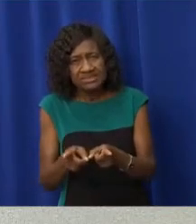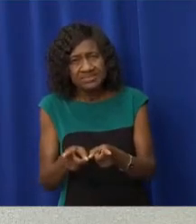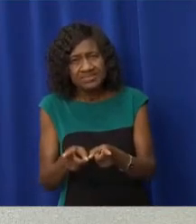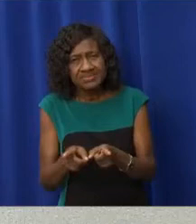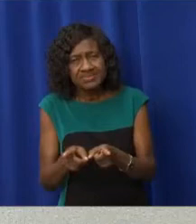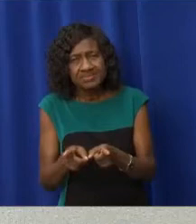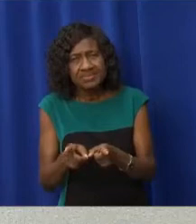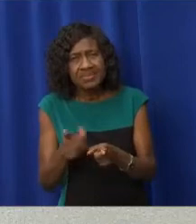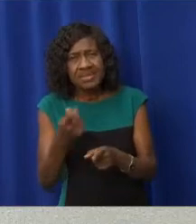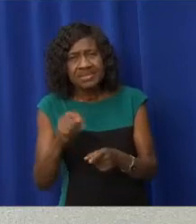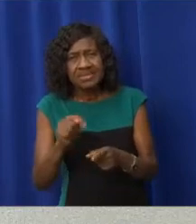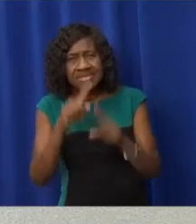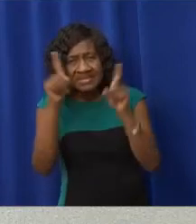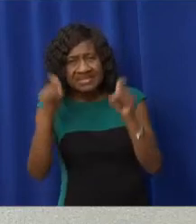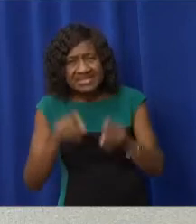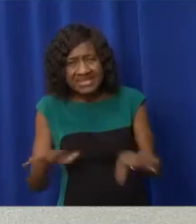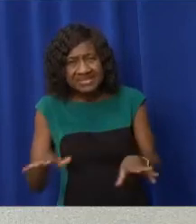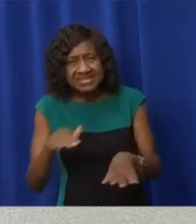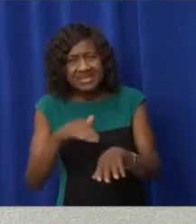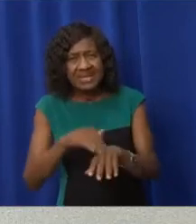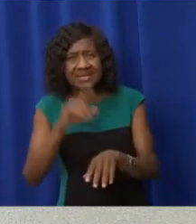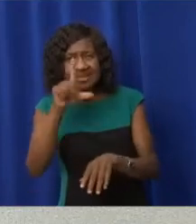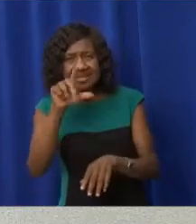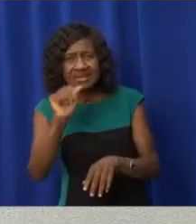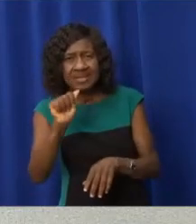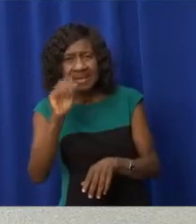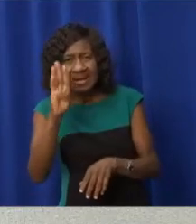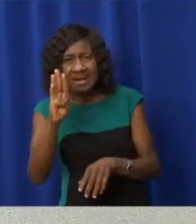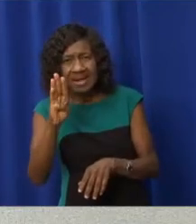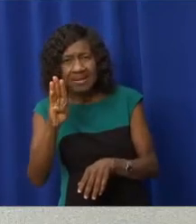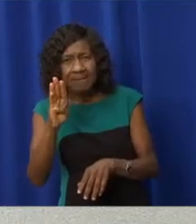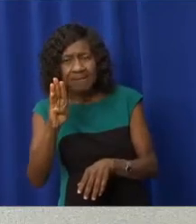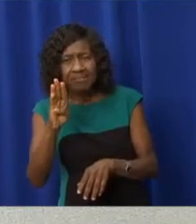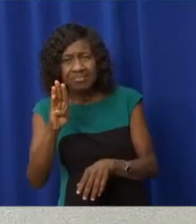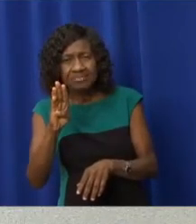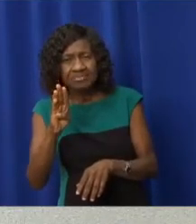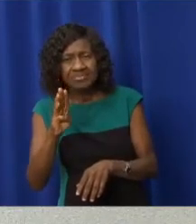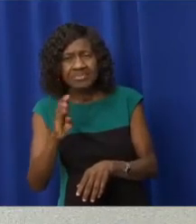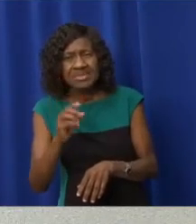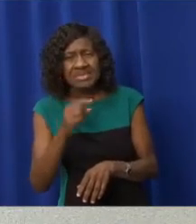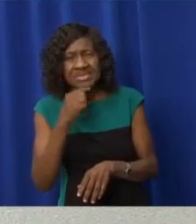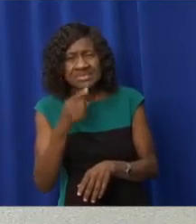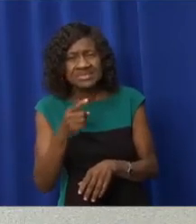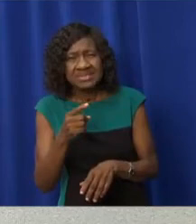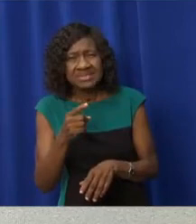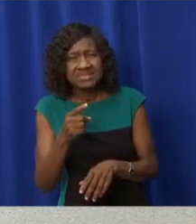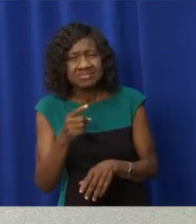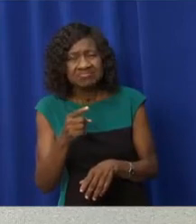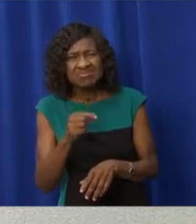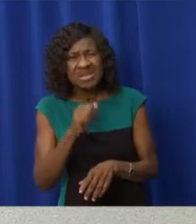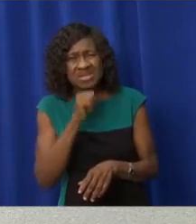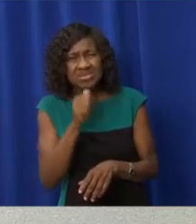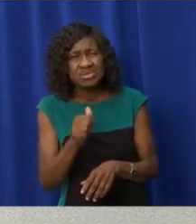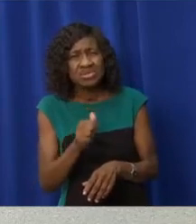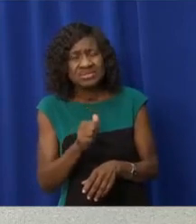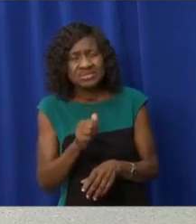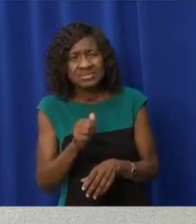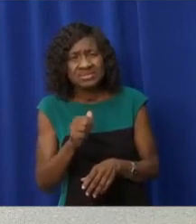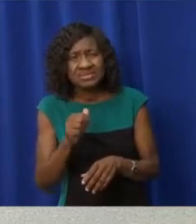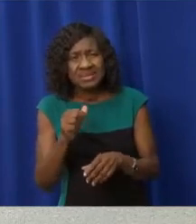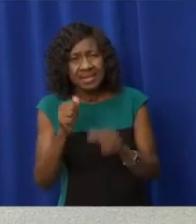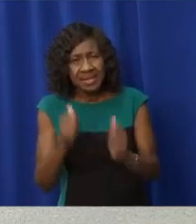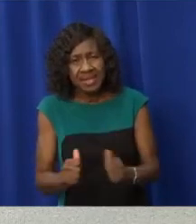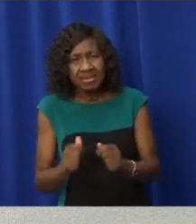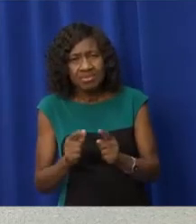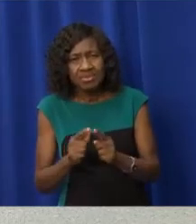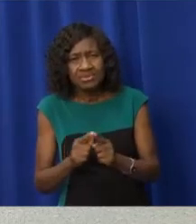even the laboratory tests, which are the best tests for IgG, have not been shown to be robust enough to reliably detect it. There's another issue